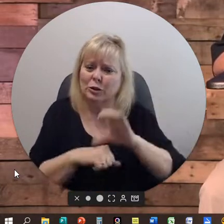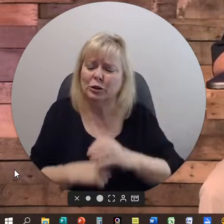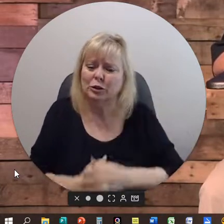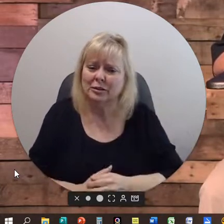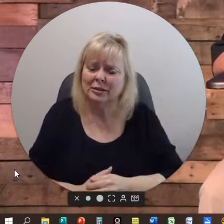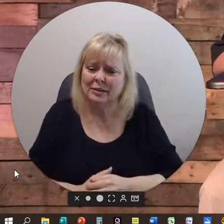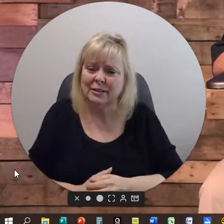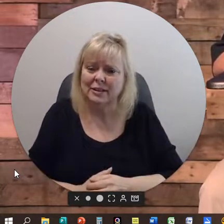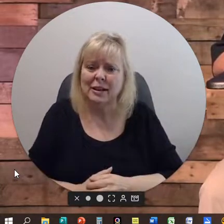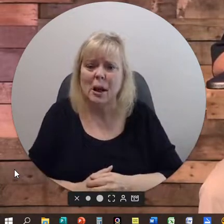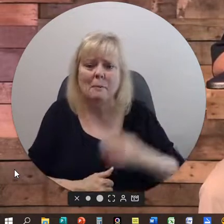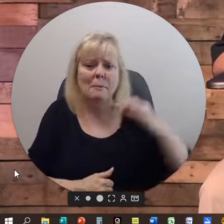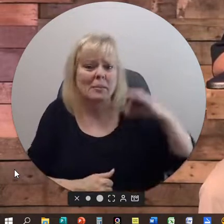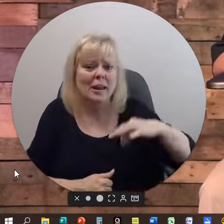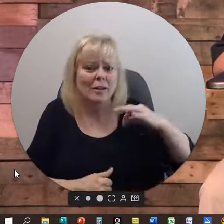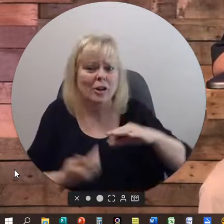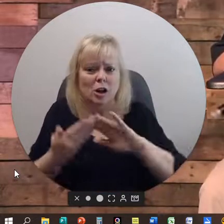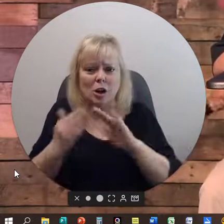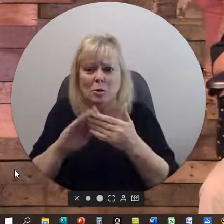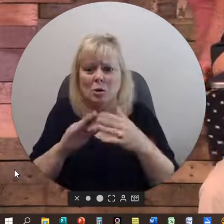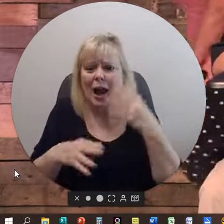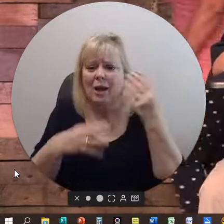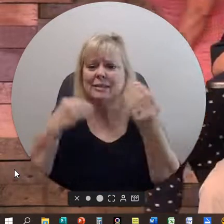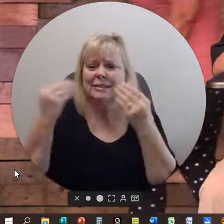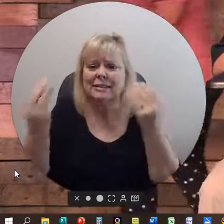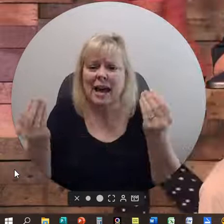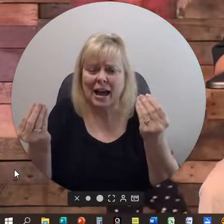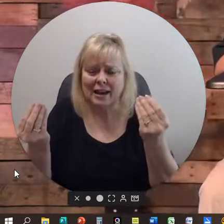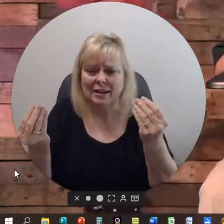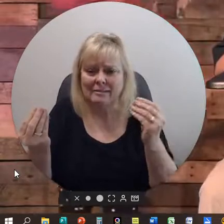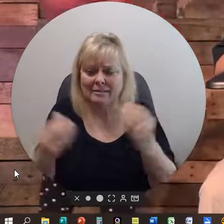community outside of our doors,